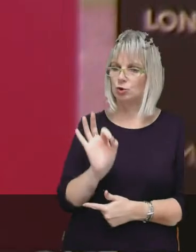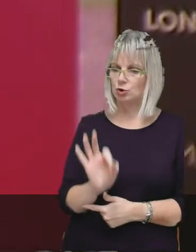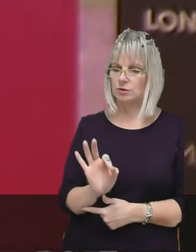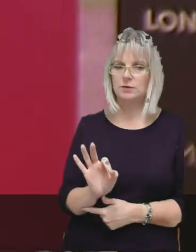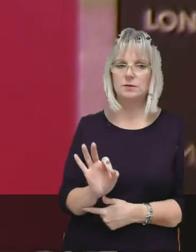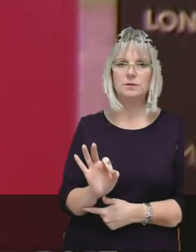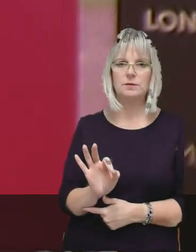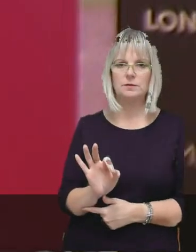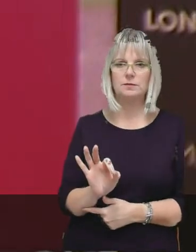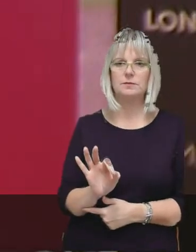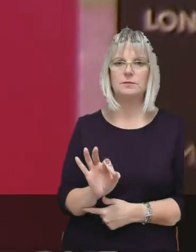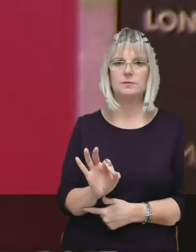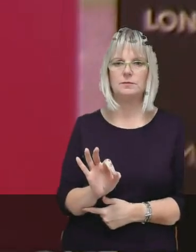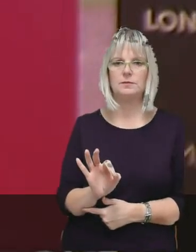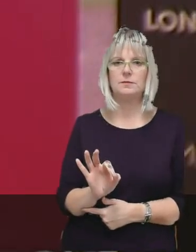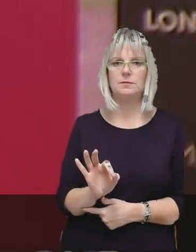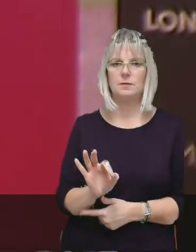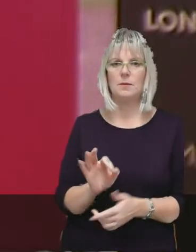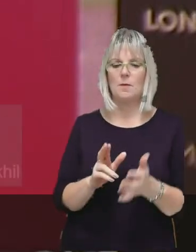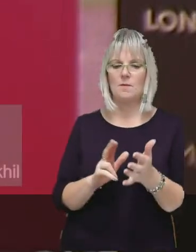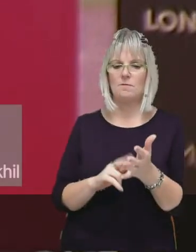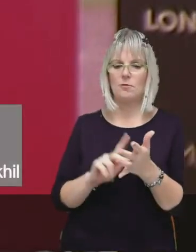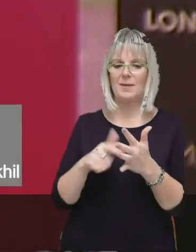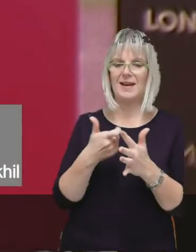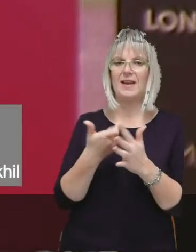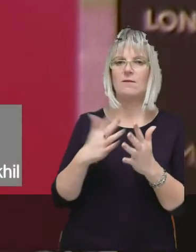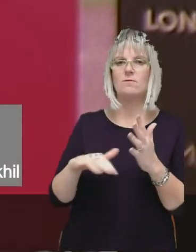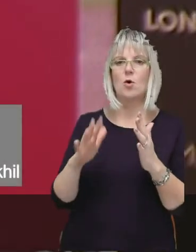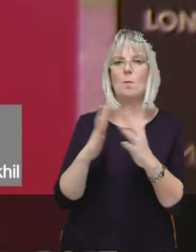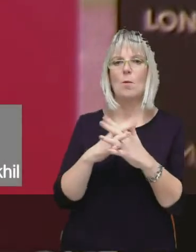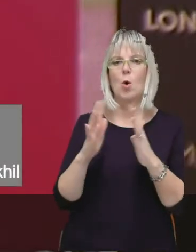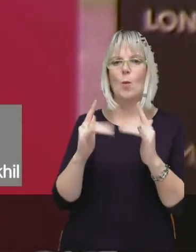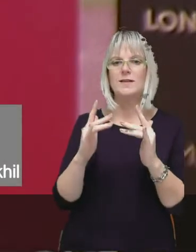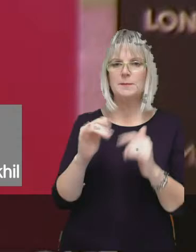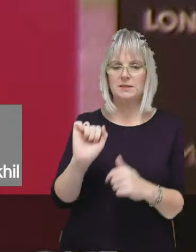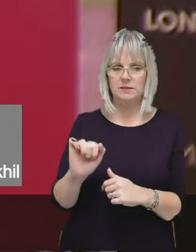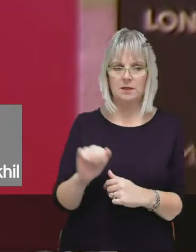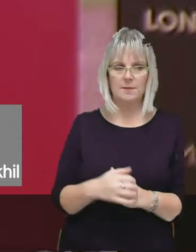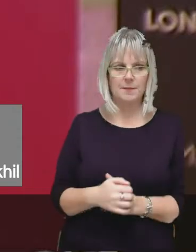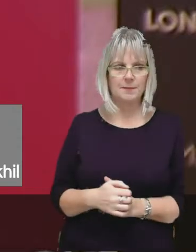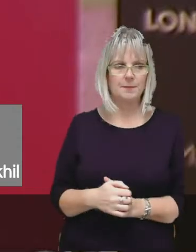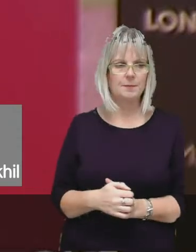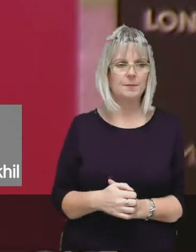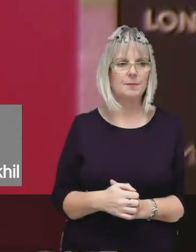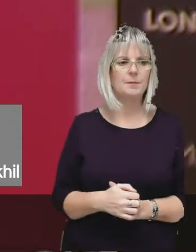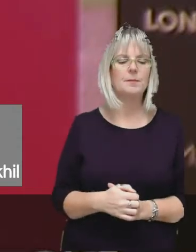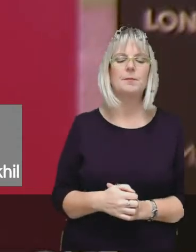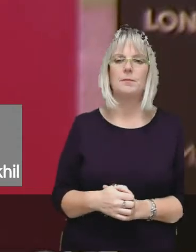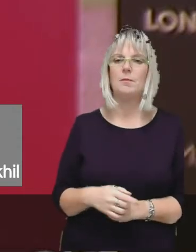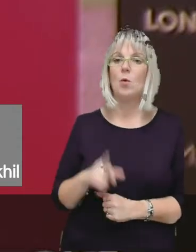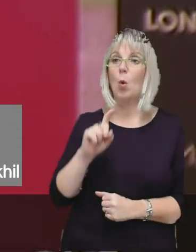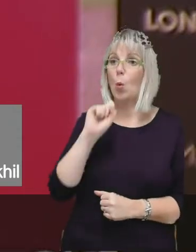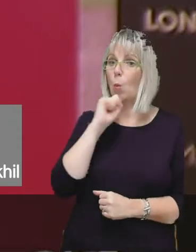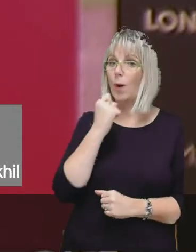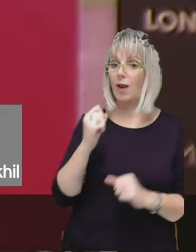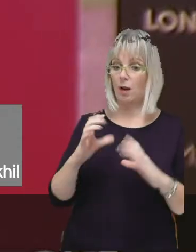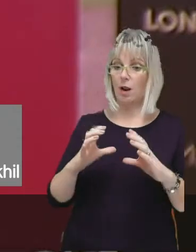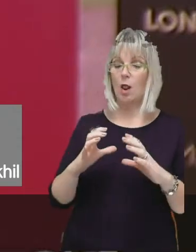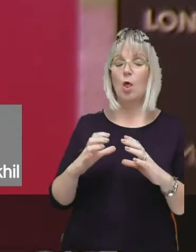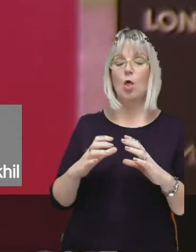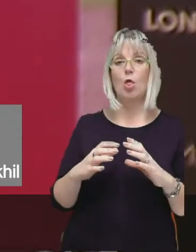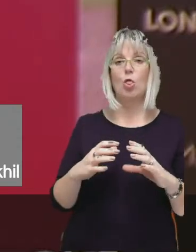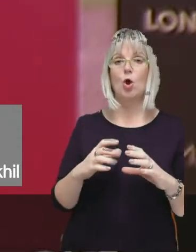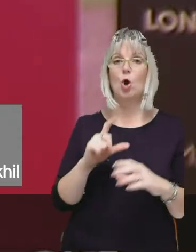Westminster. Will the congestion zone be expanding? Won't that worsen congestion?